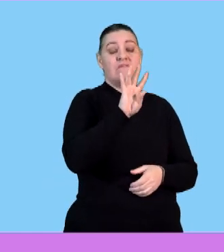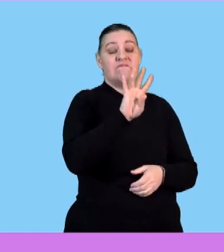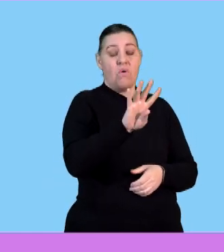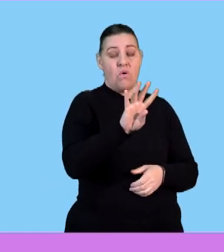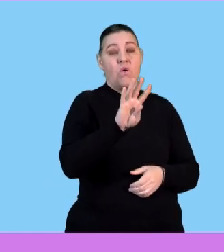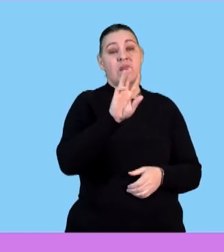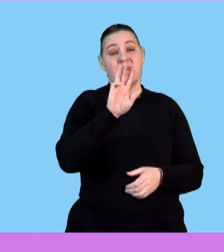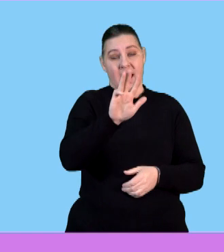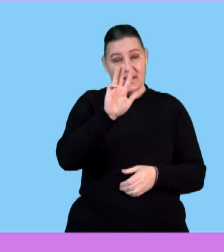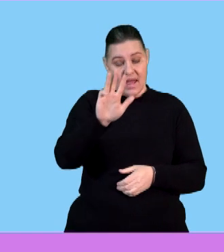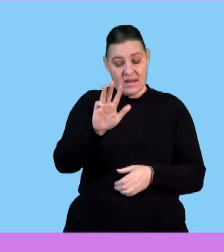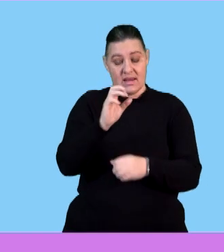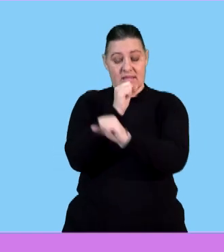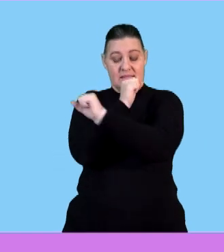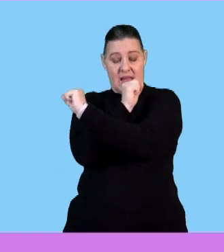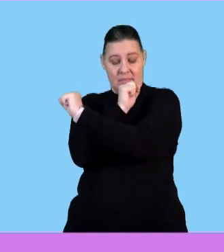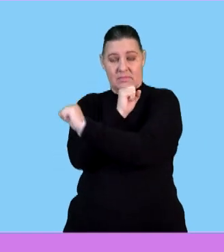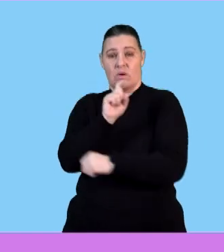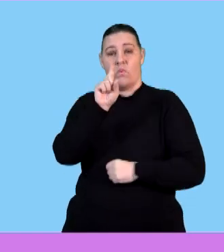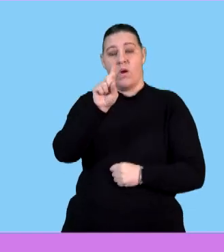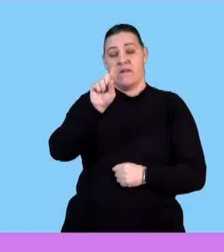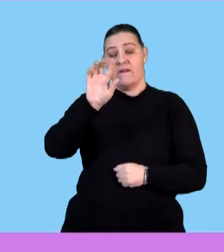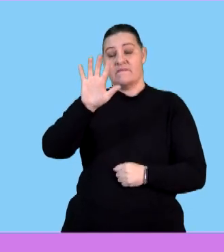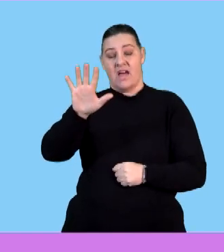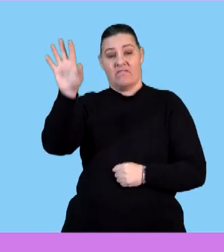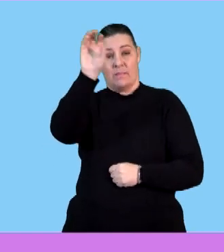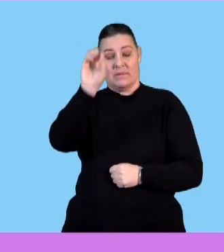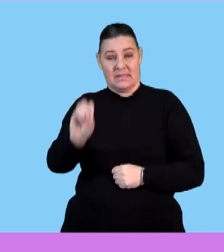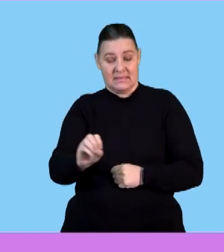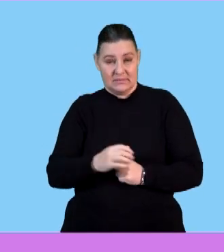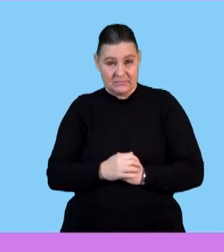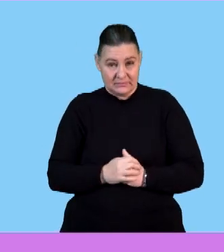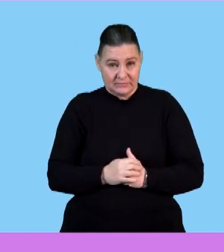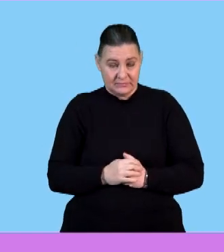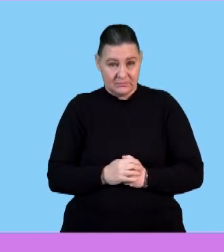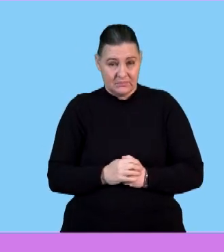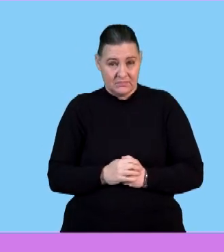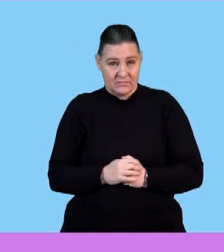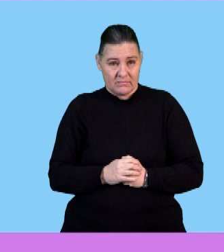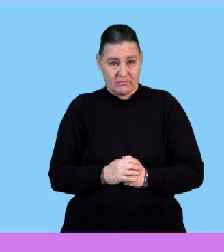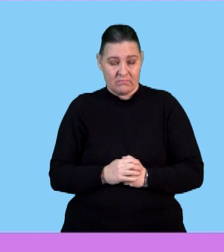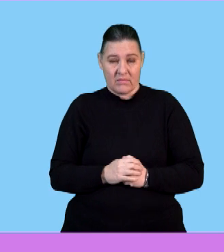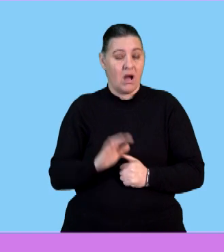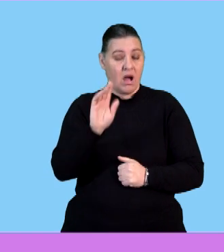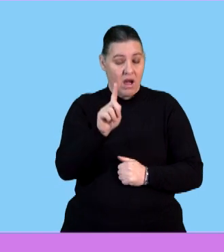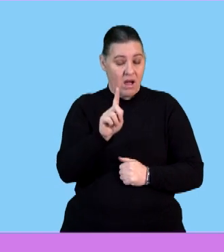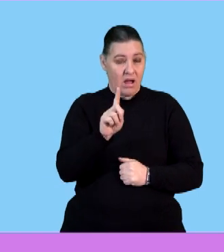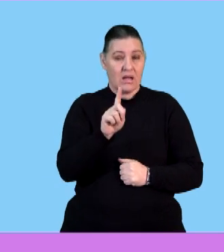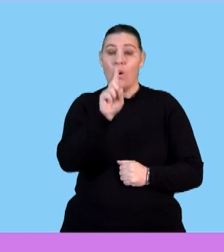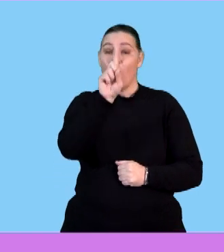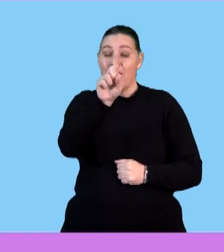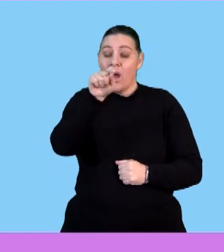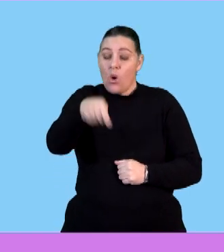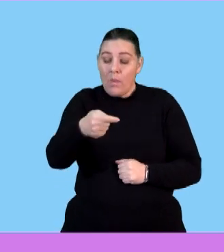we times, there we go. We times by 1,15. That's